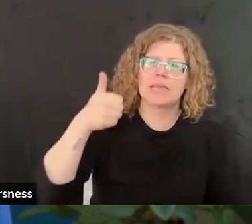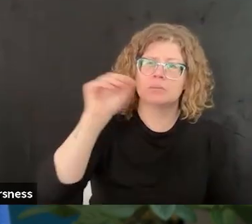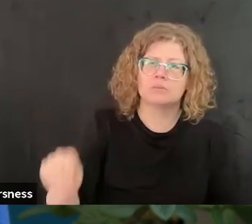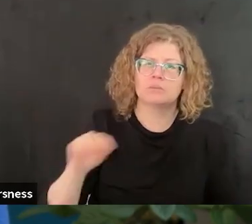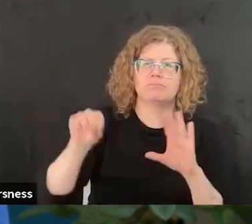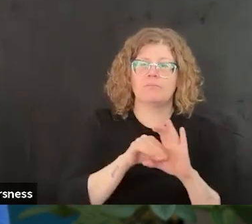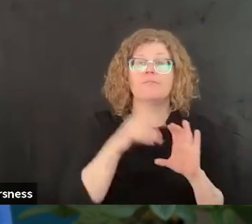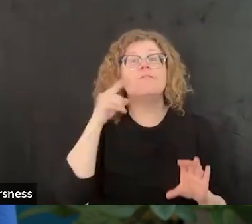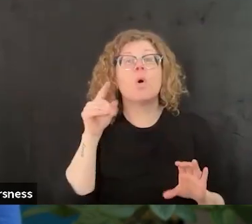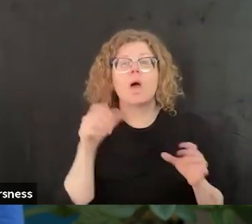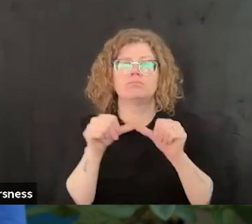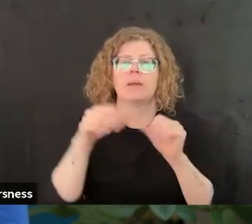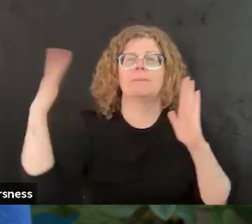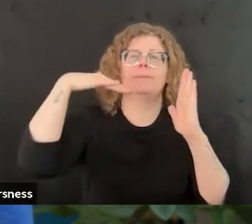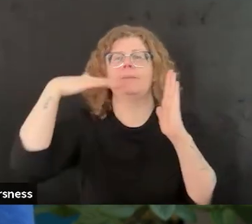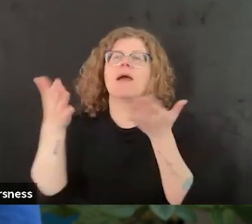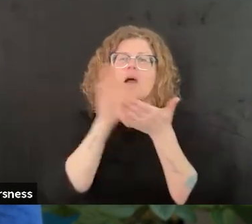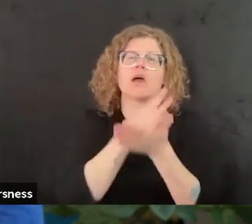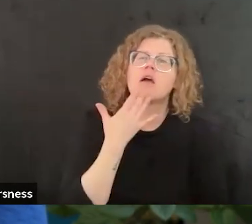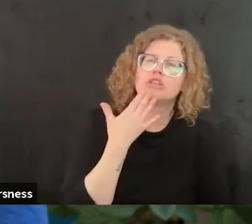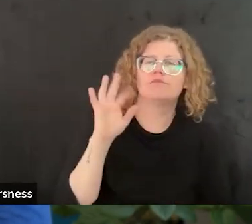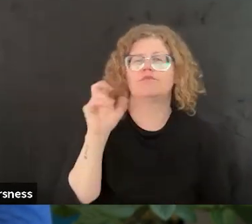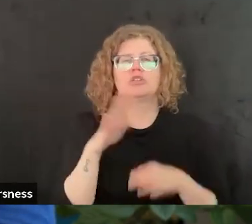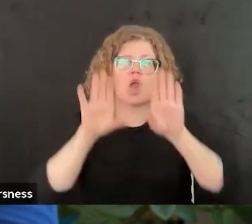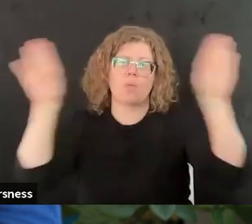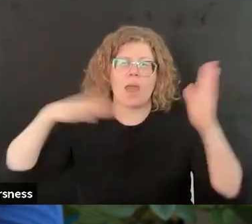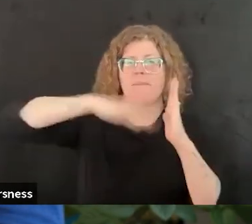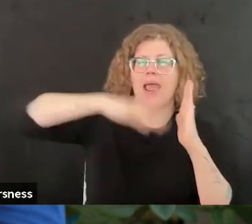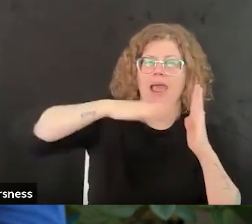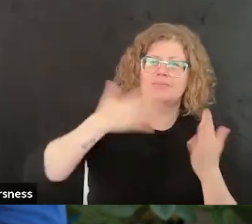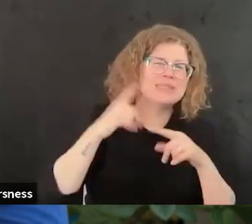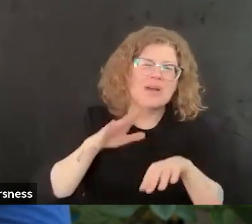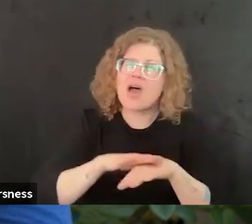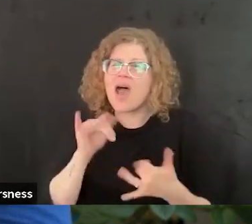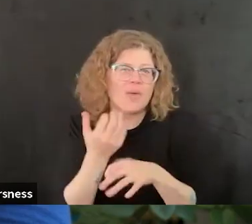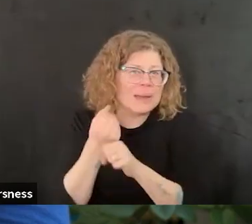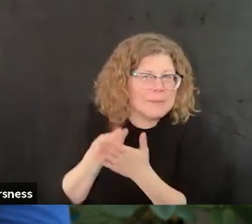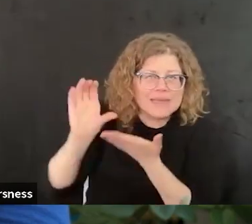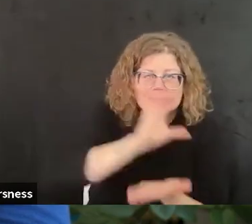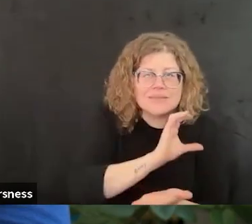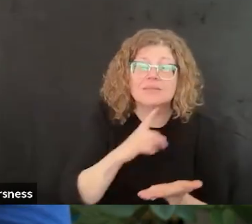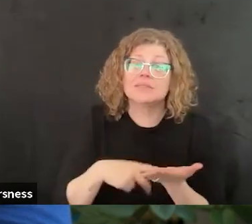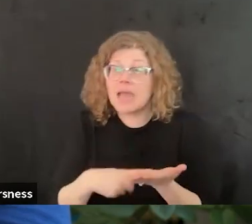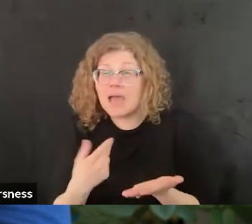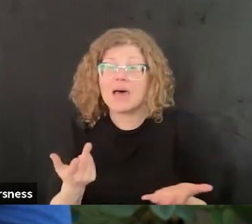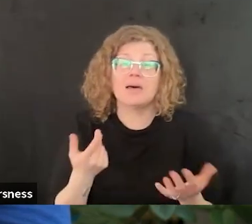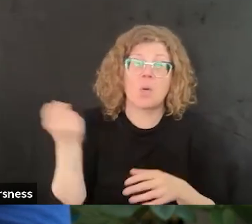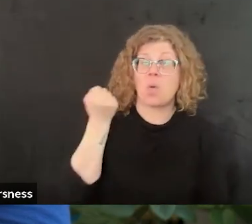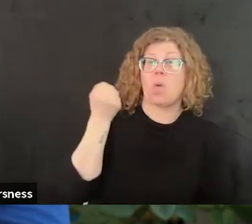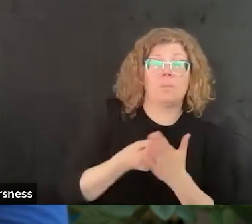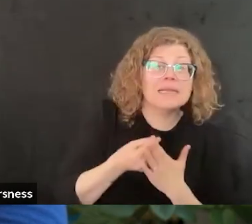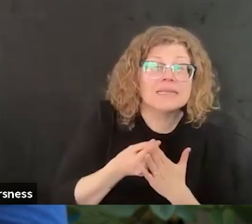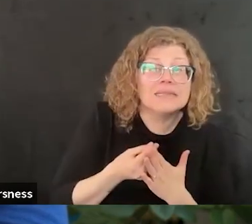of the budget, depending on how that will be possible, depending on how you've got the money. Sometimes they won't let you